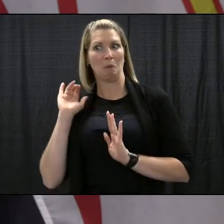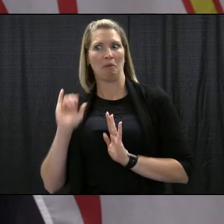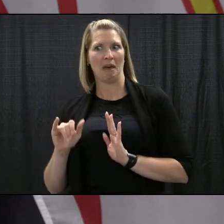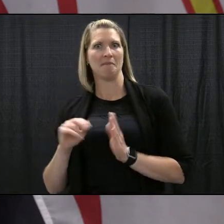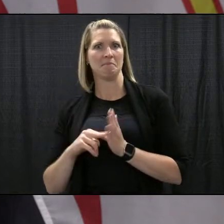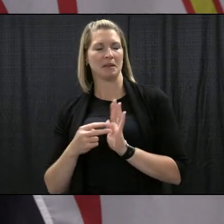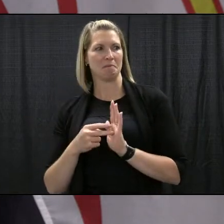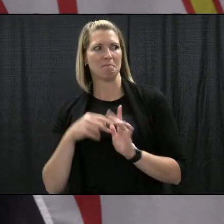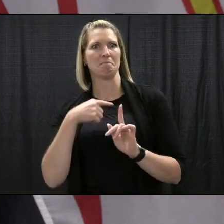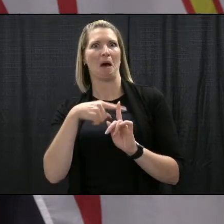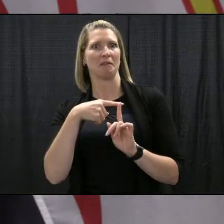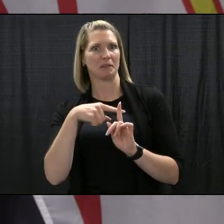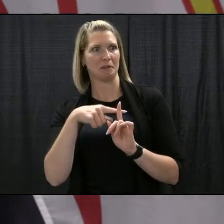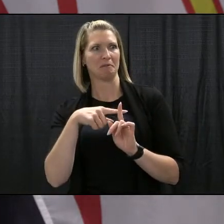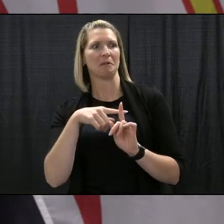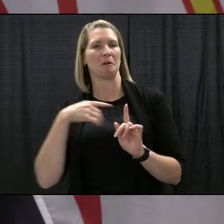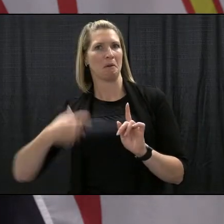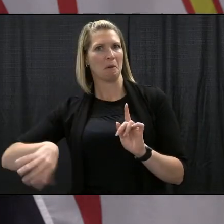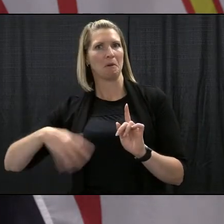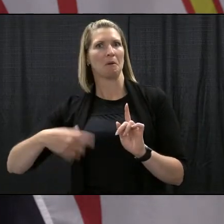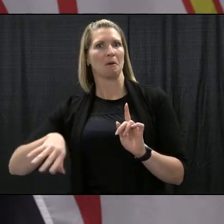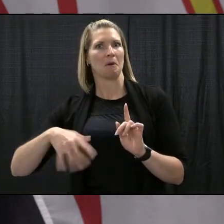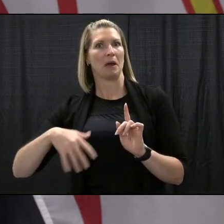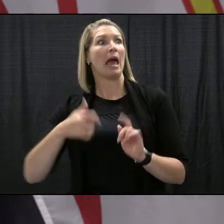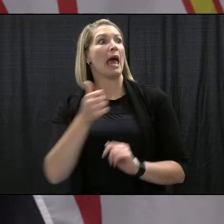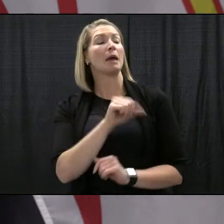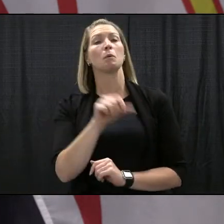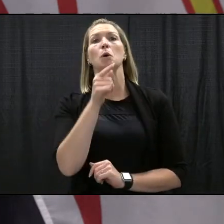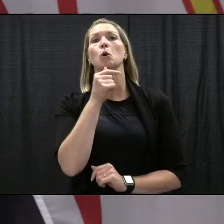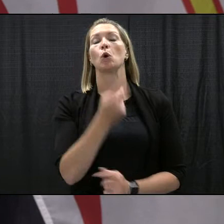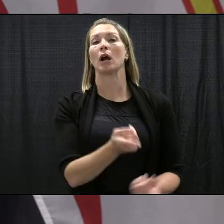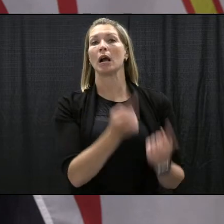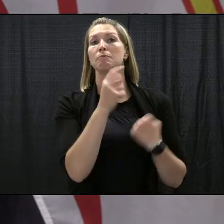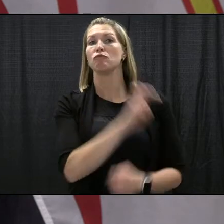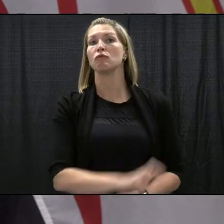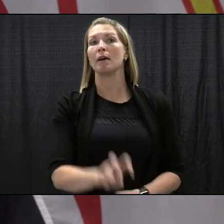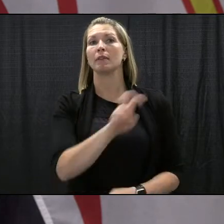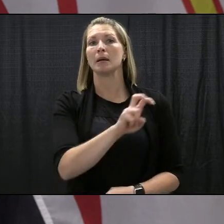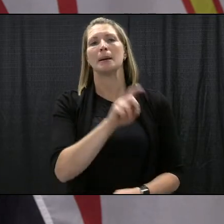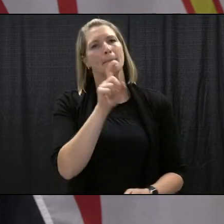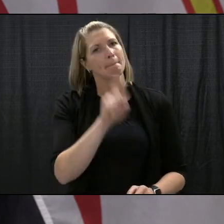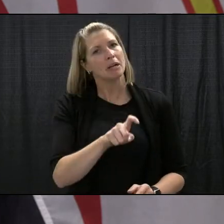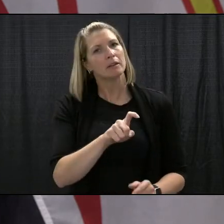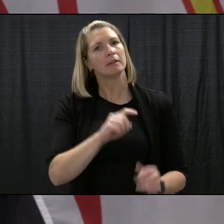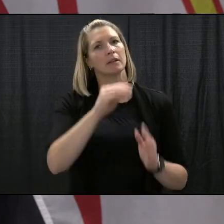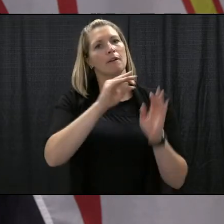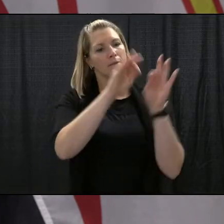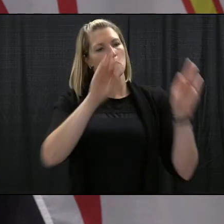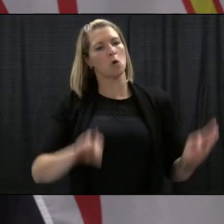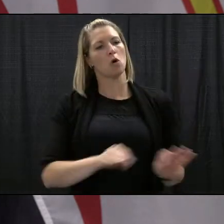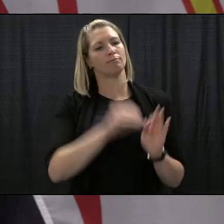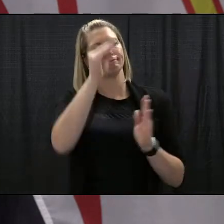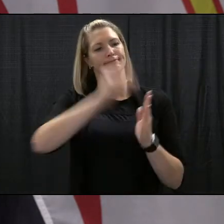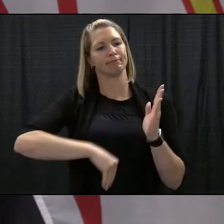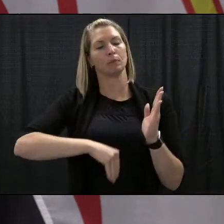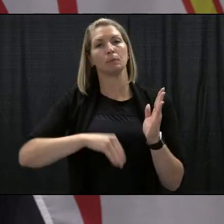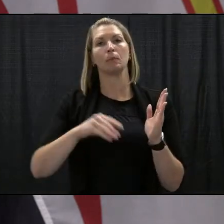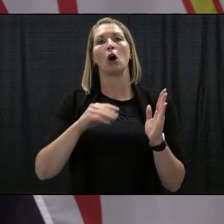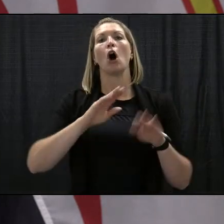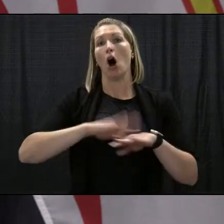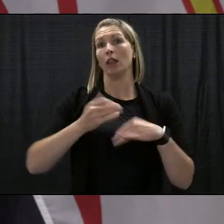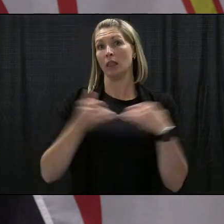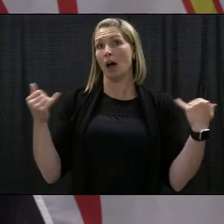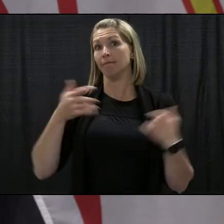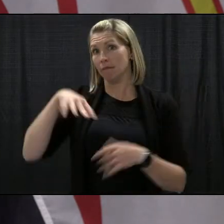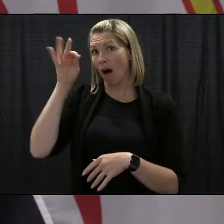reassuring. Anyone traveling to the province must complete the new form online, and this can only be done within 72